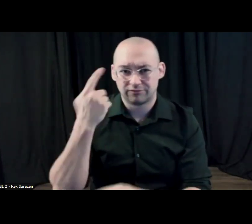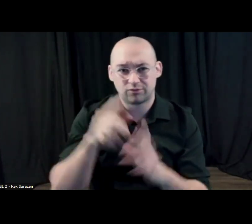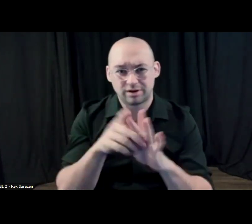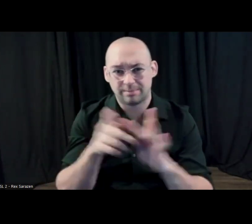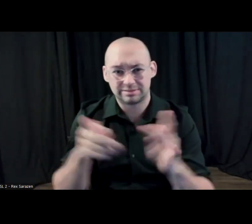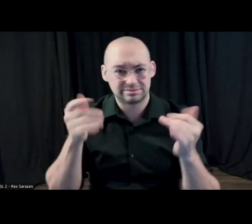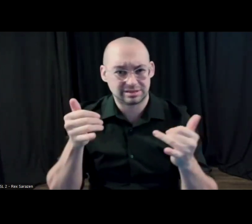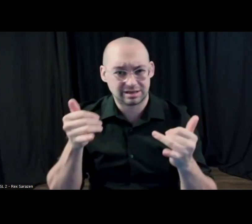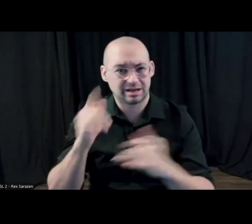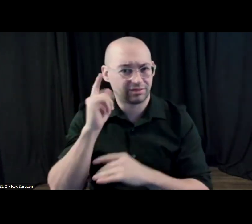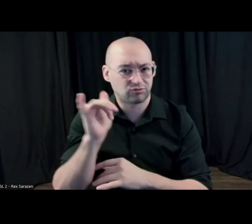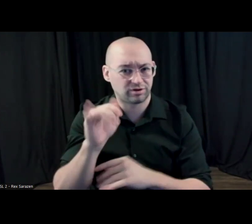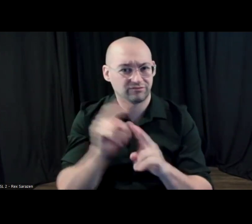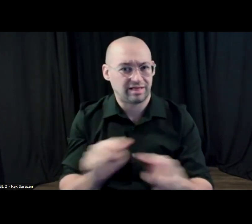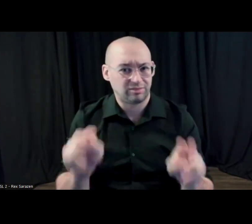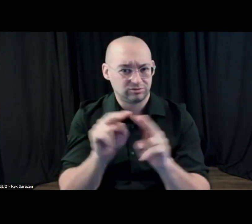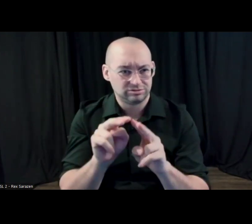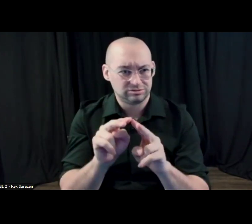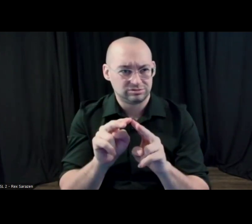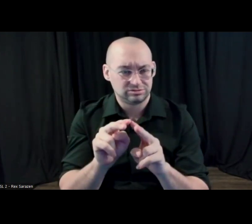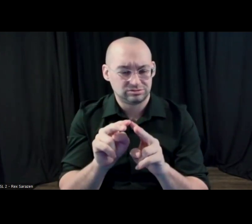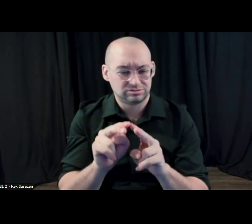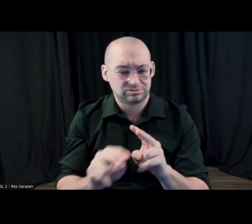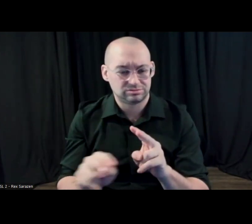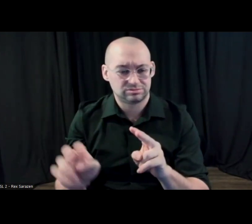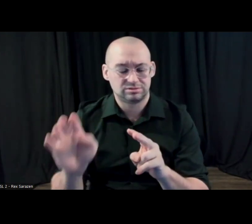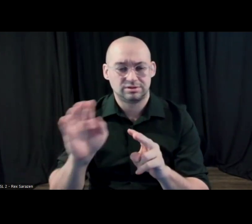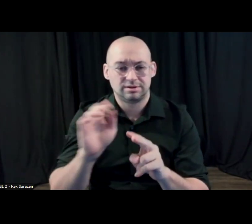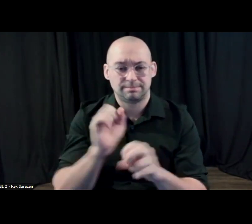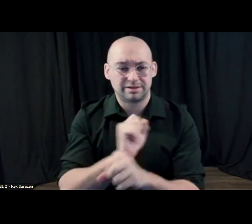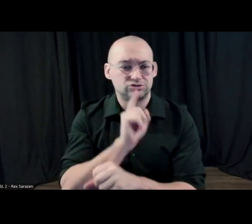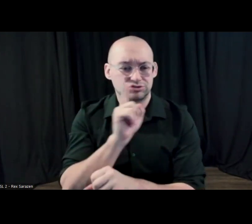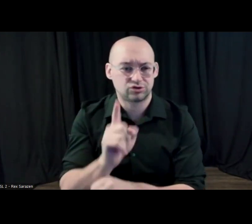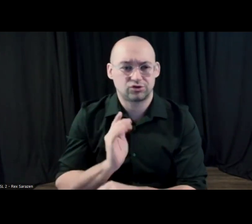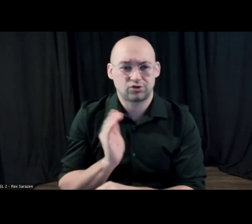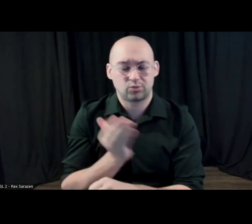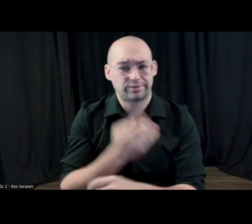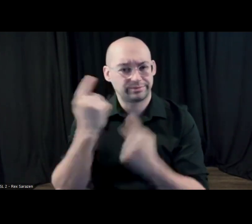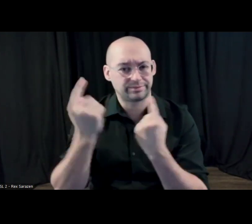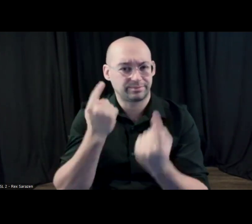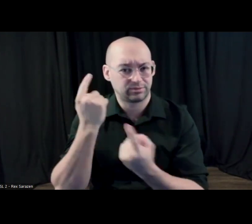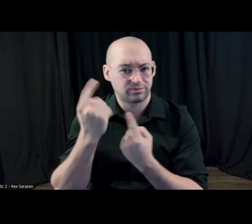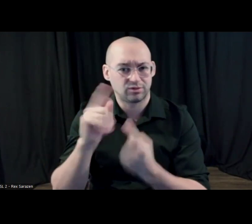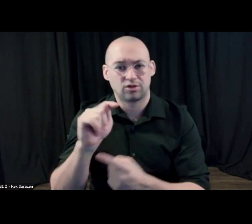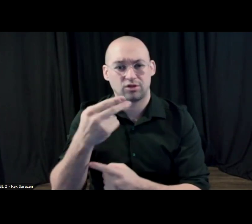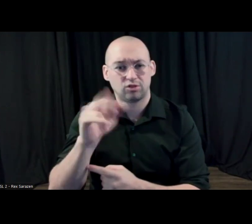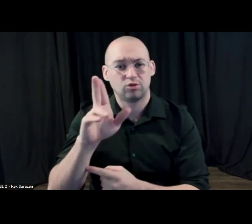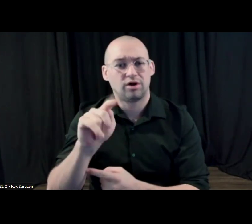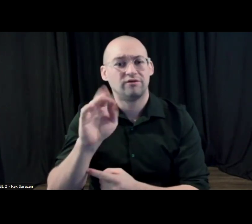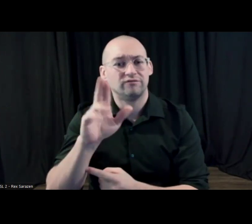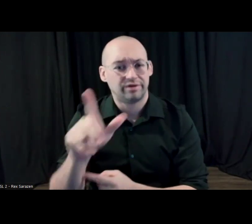about California values, and make sure that we are considerate and thoughtful about the needs of